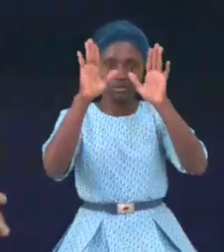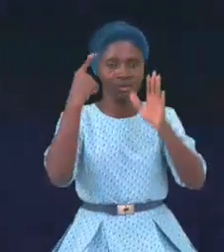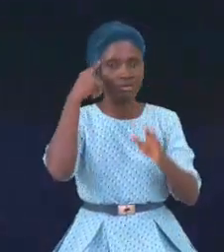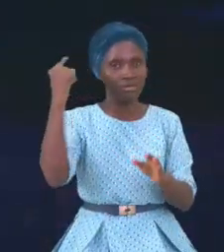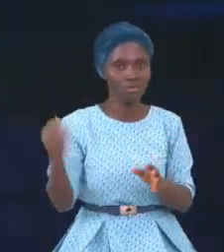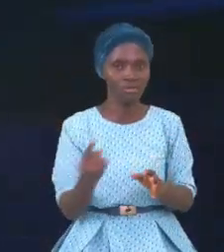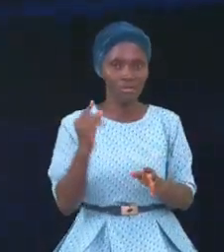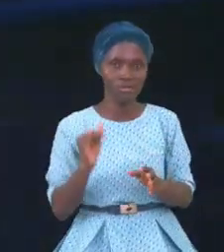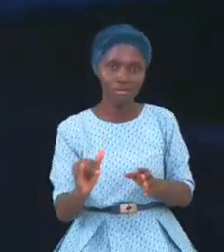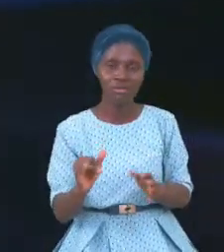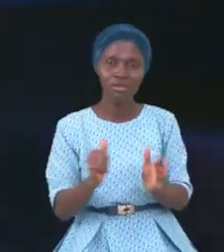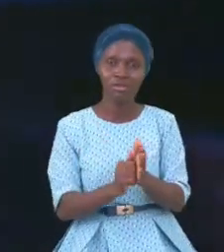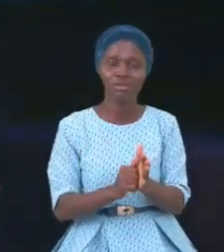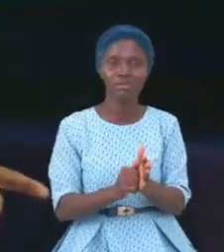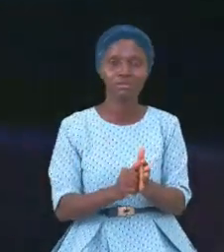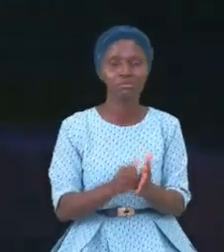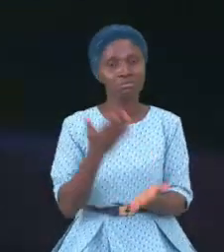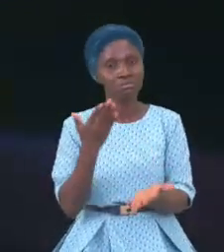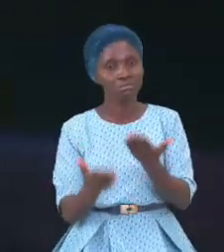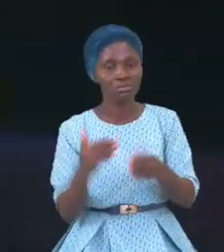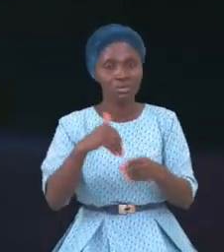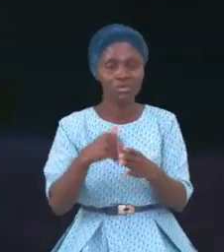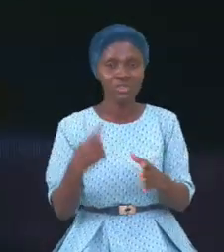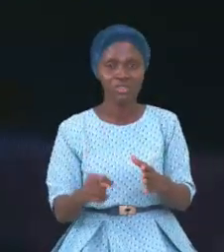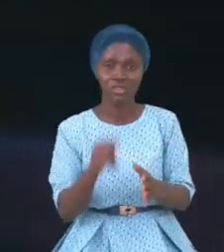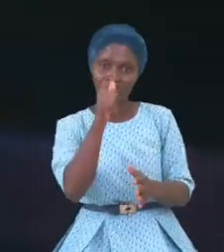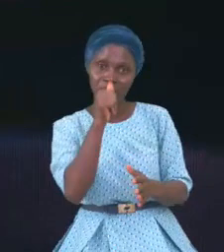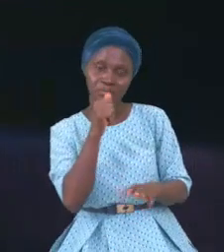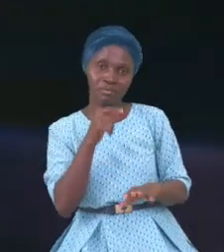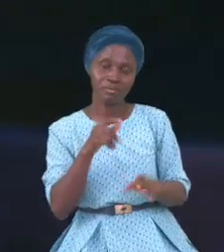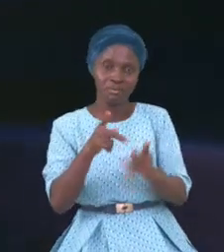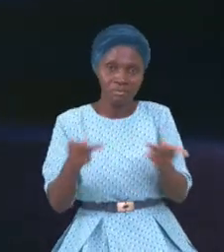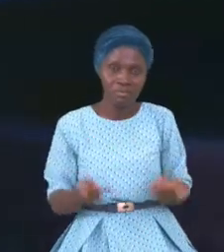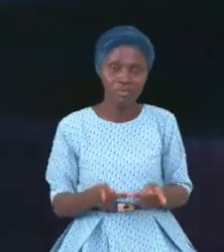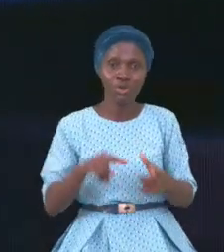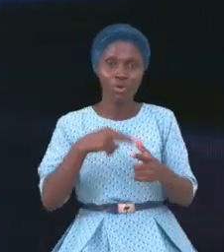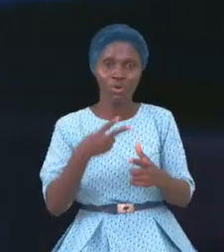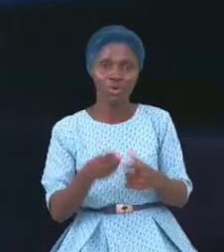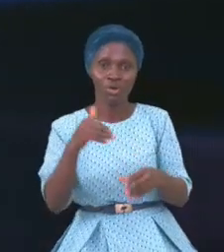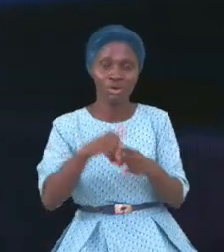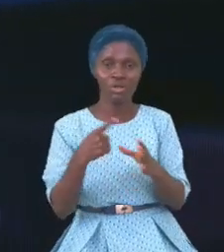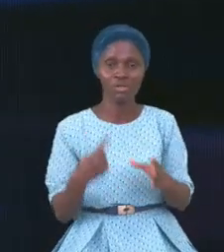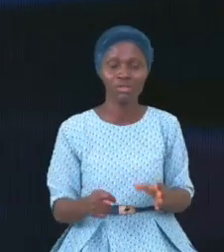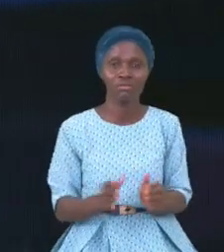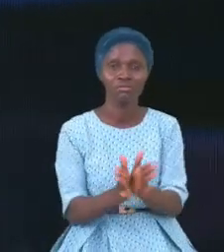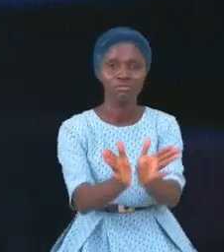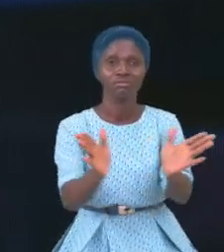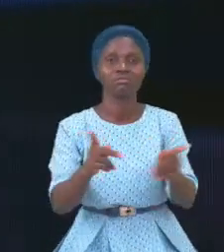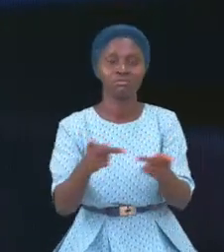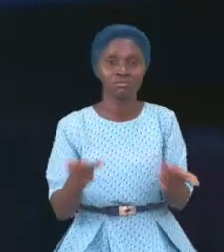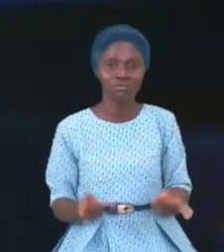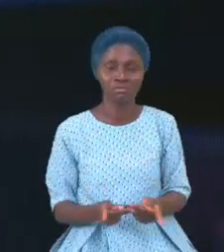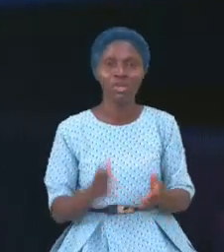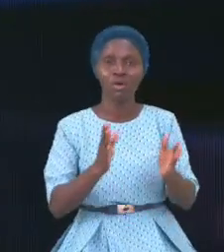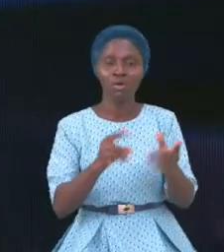That whether it's in the private or in the public, or whether it's on Sunday or weekday,